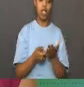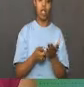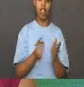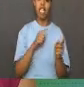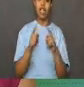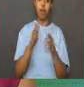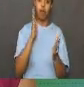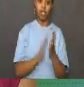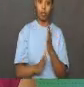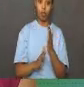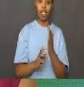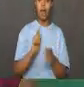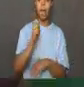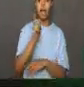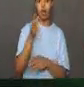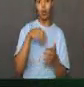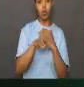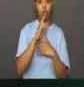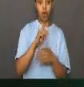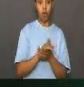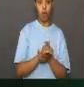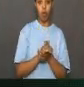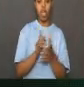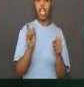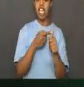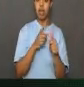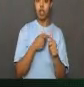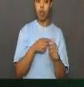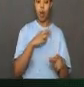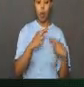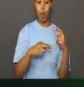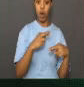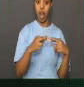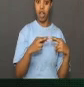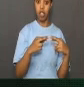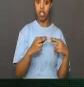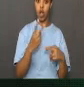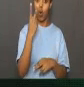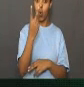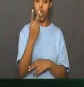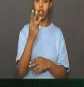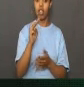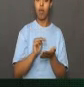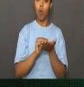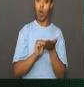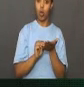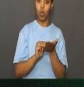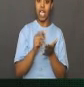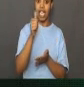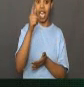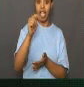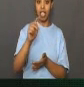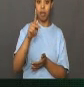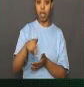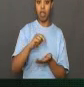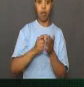place in glycolysis. In the first reaction, 2 molecules of